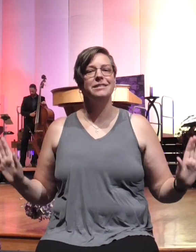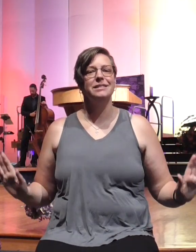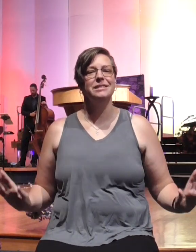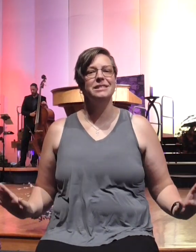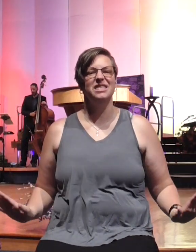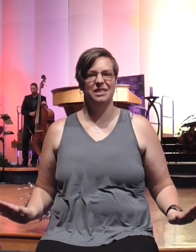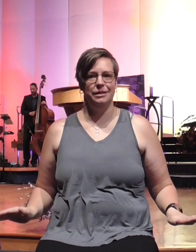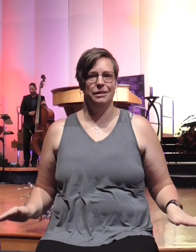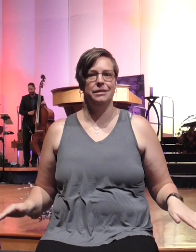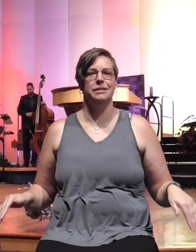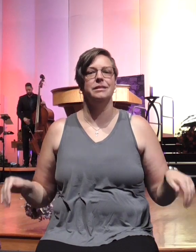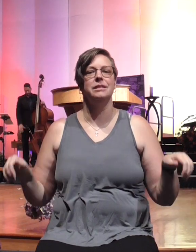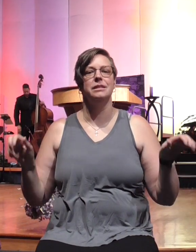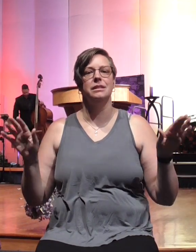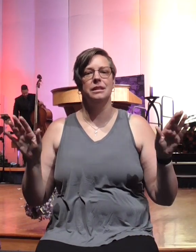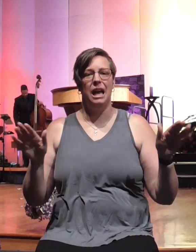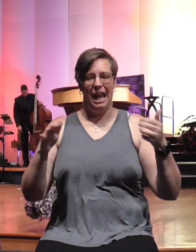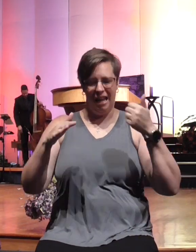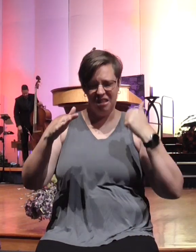beneath the